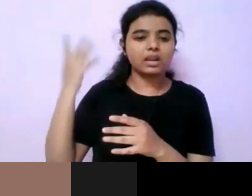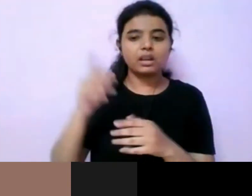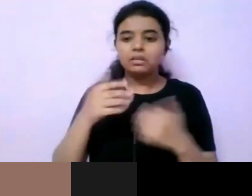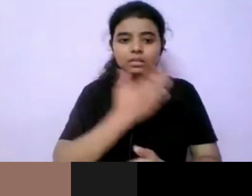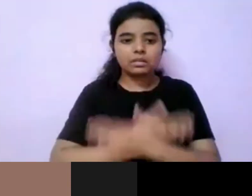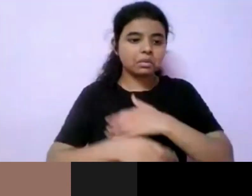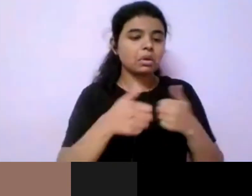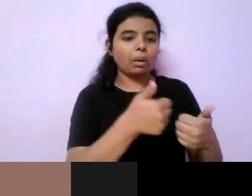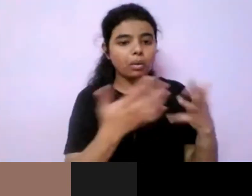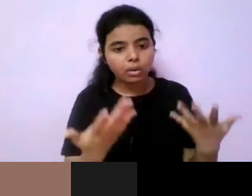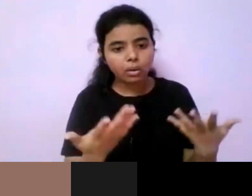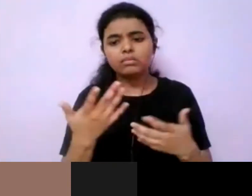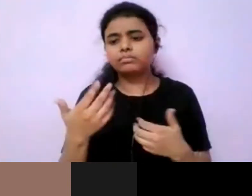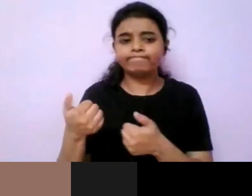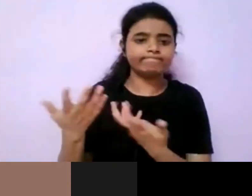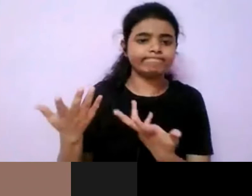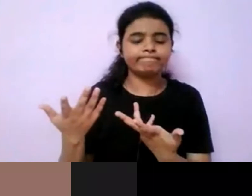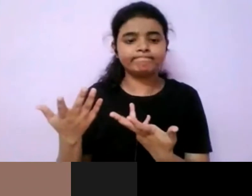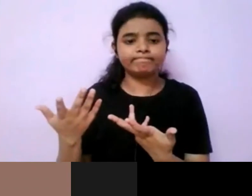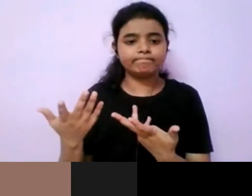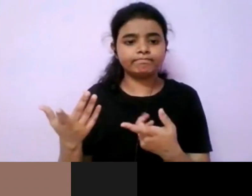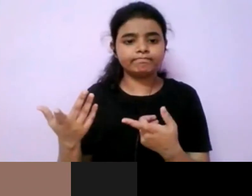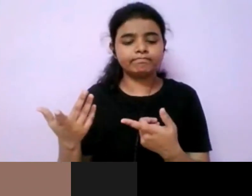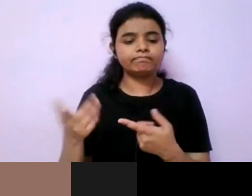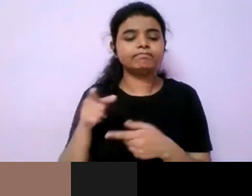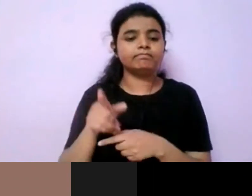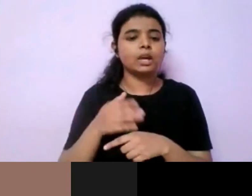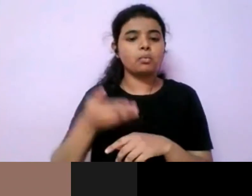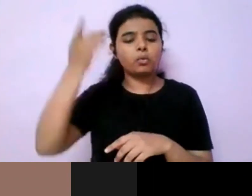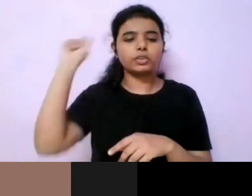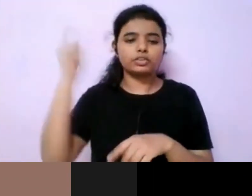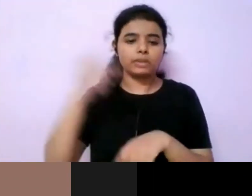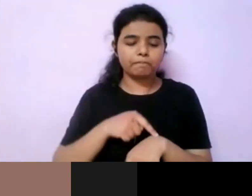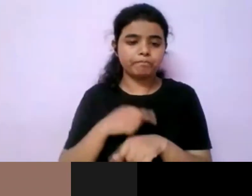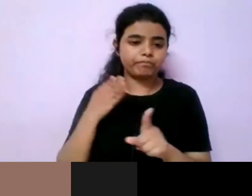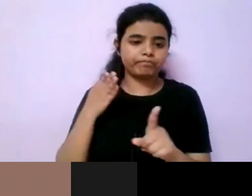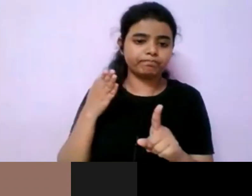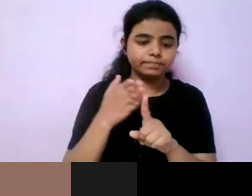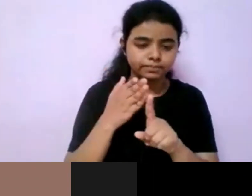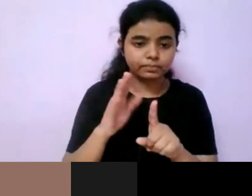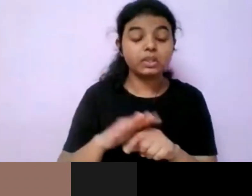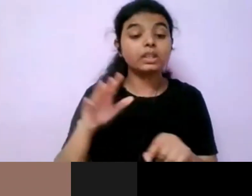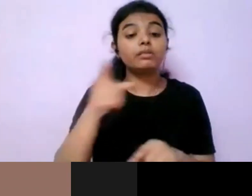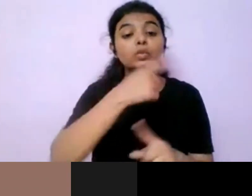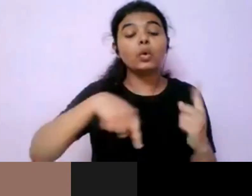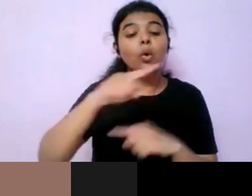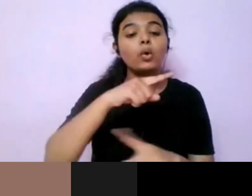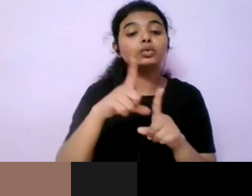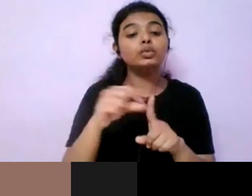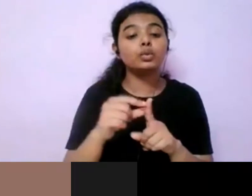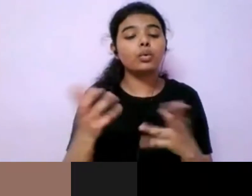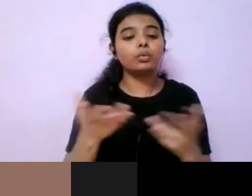to. And so that created that welfarist approach. But I think that what we need to do is we need to look at